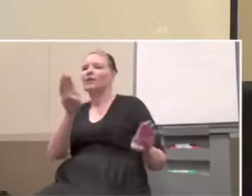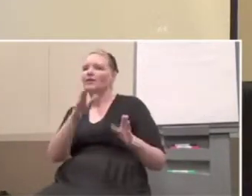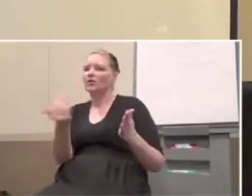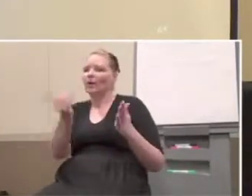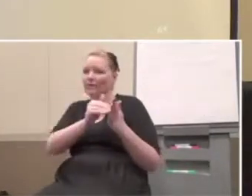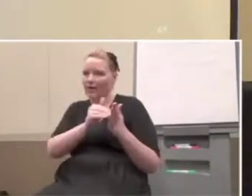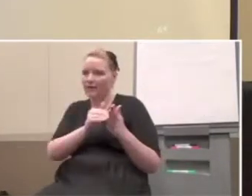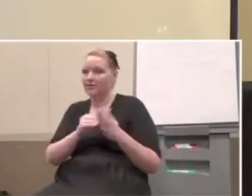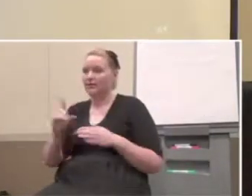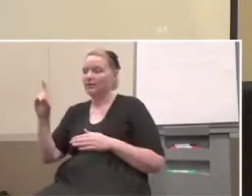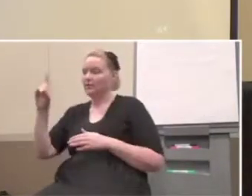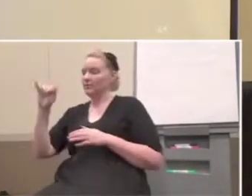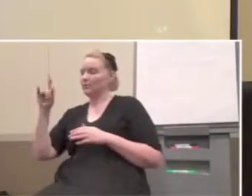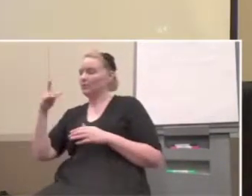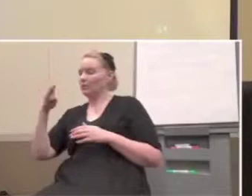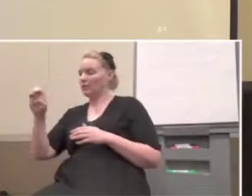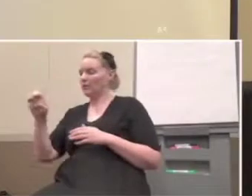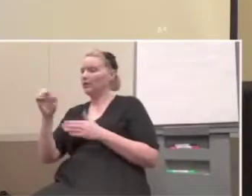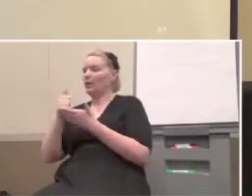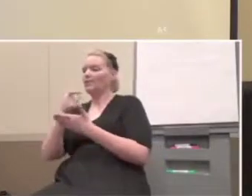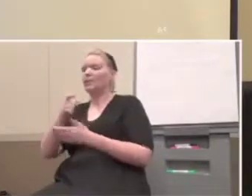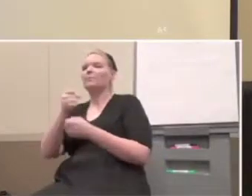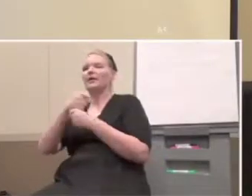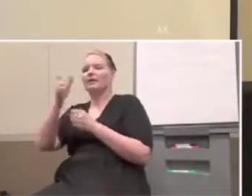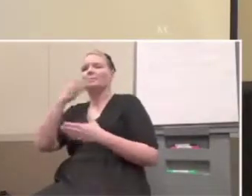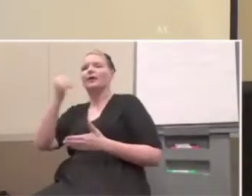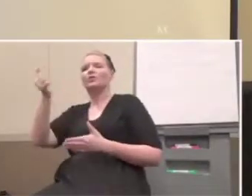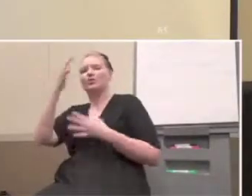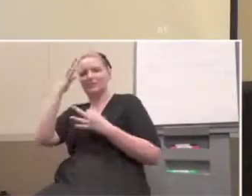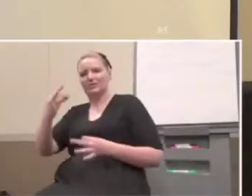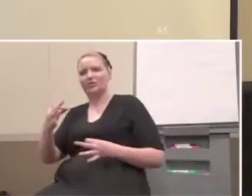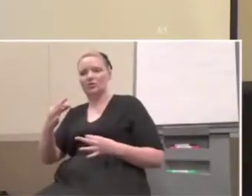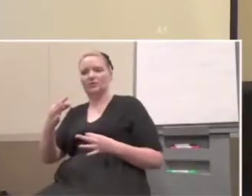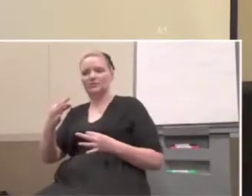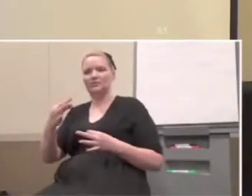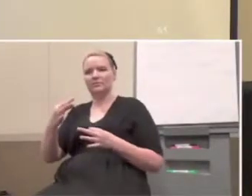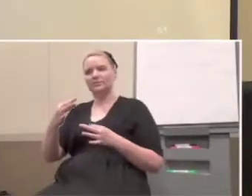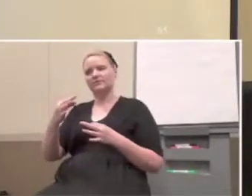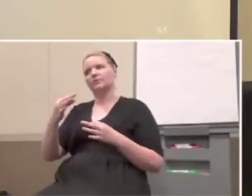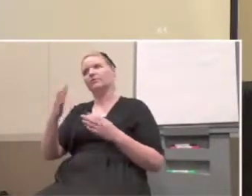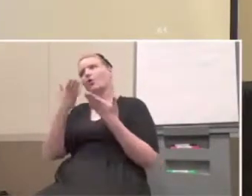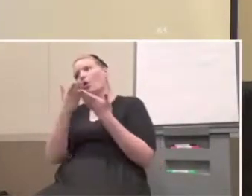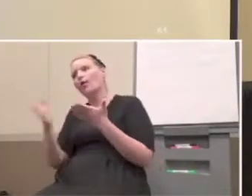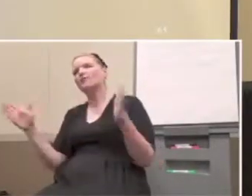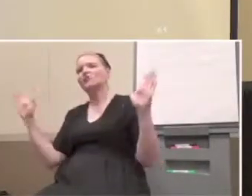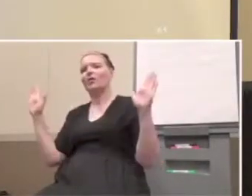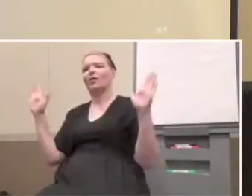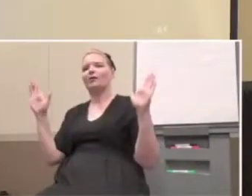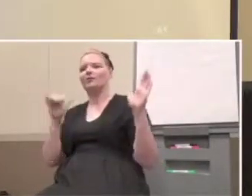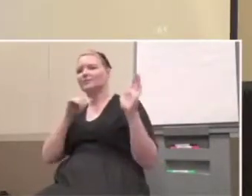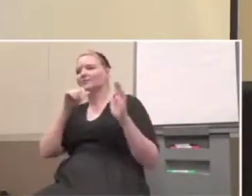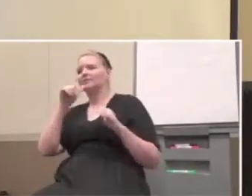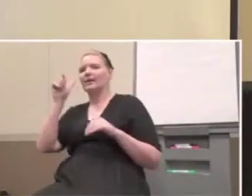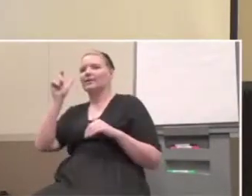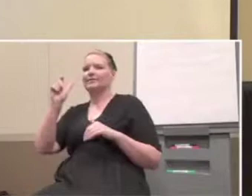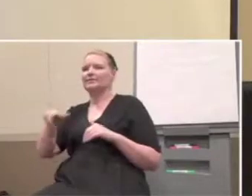Discipline teaches kids to make better decisions overall so that they don't need to be disciplined. Okay, so you